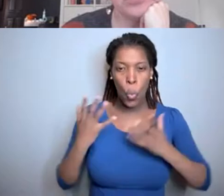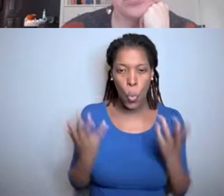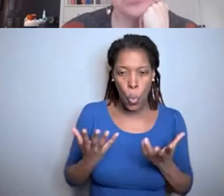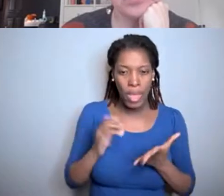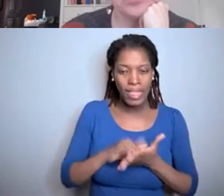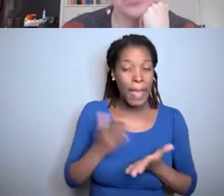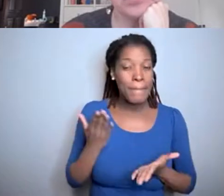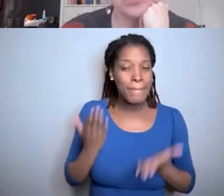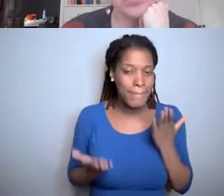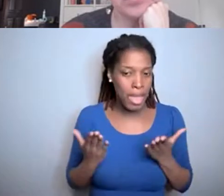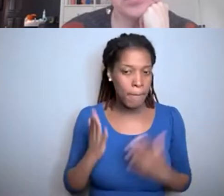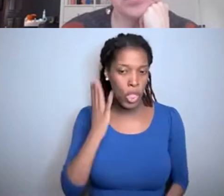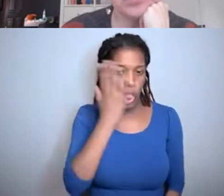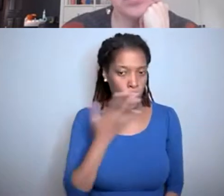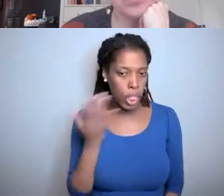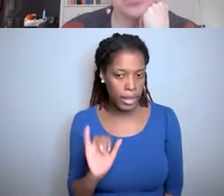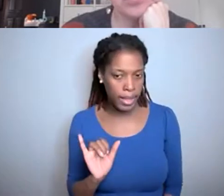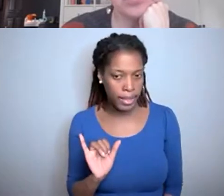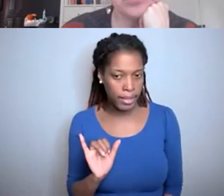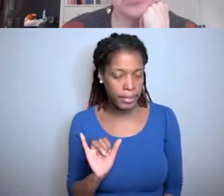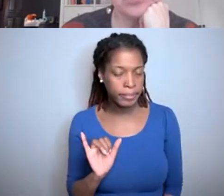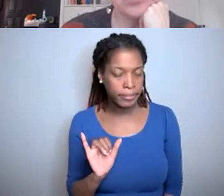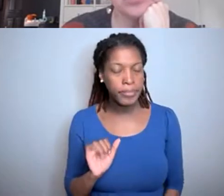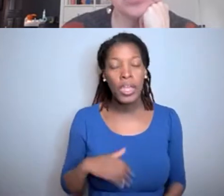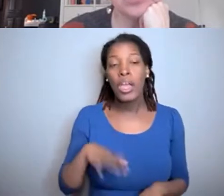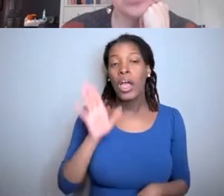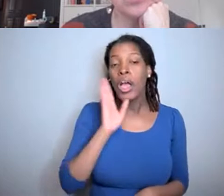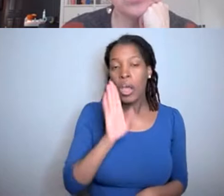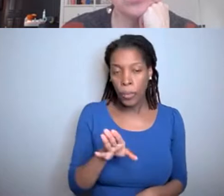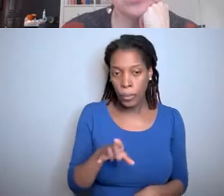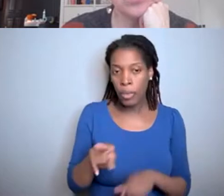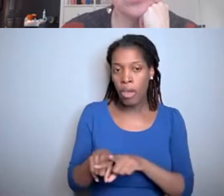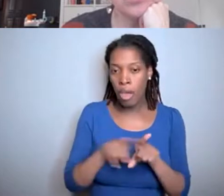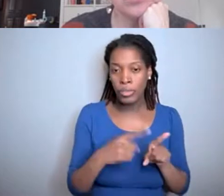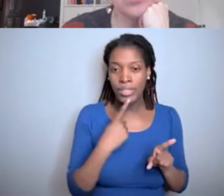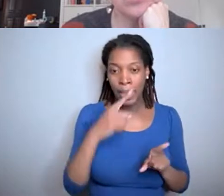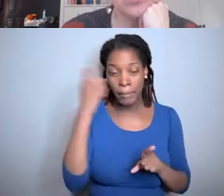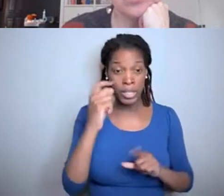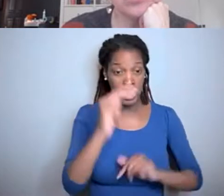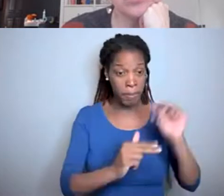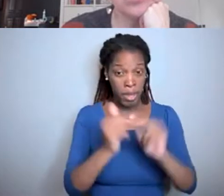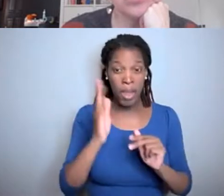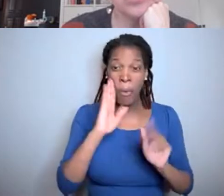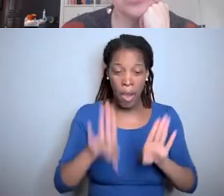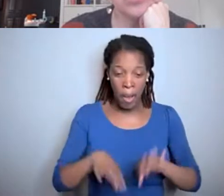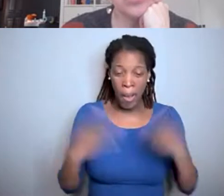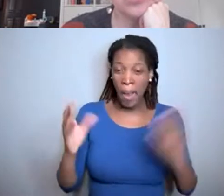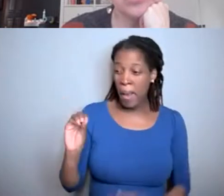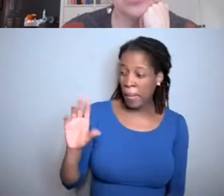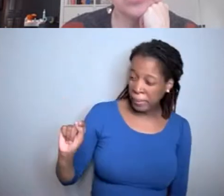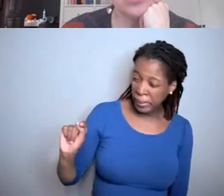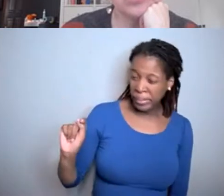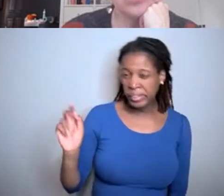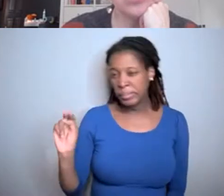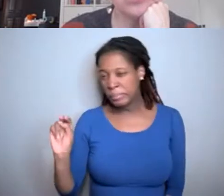like um i will also say that we because the building is opening up in october november we also